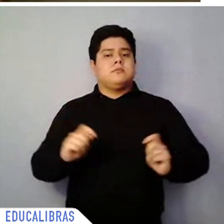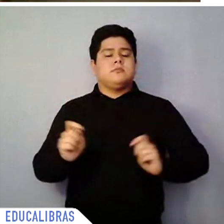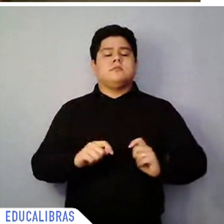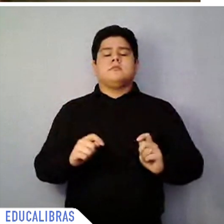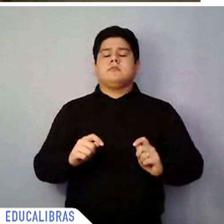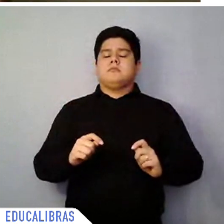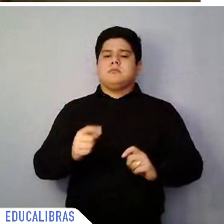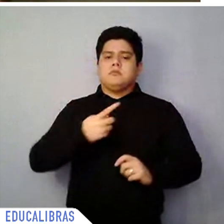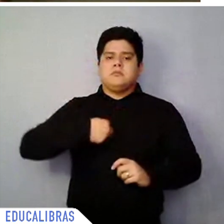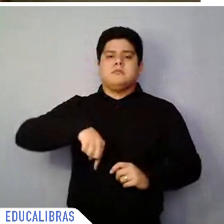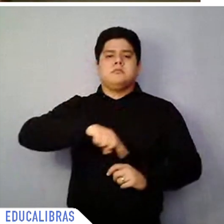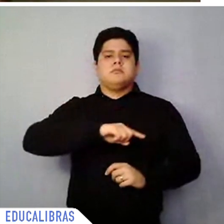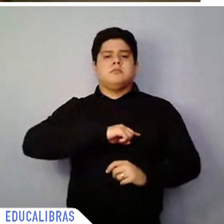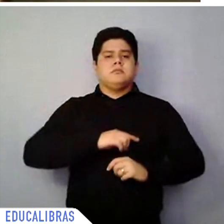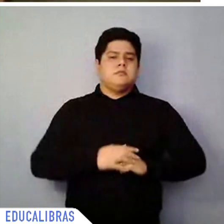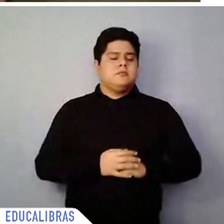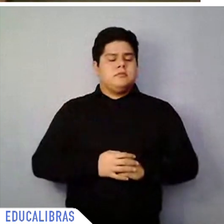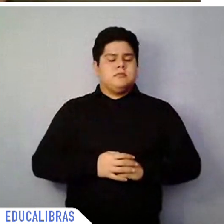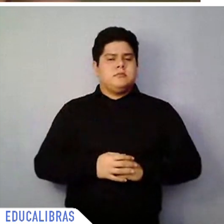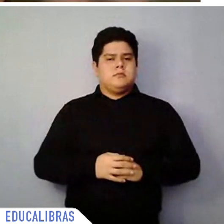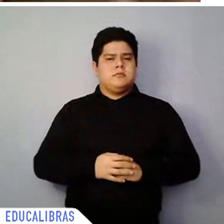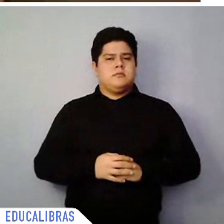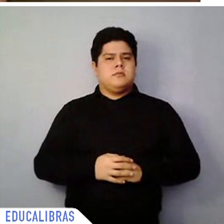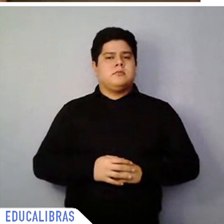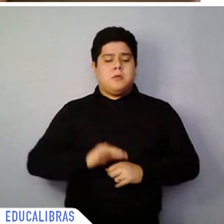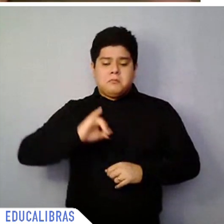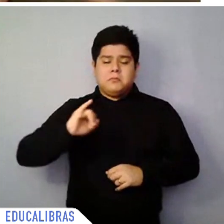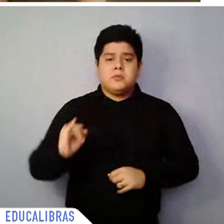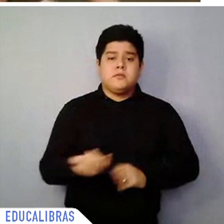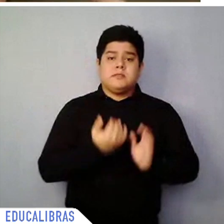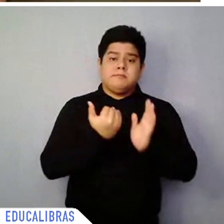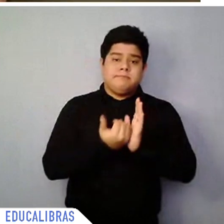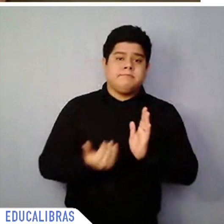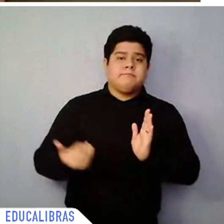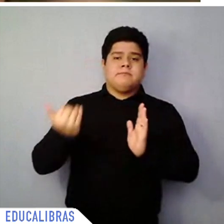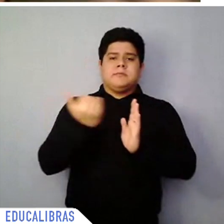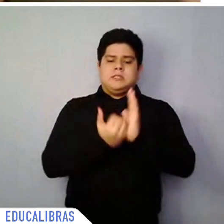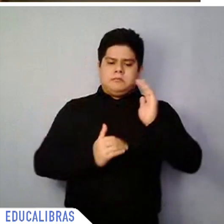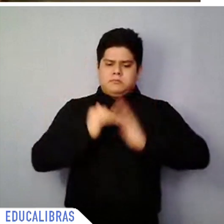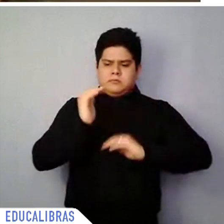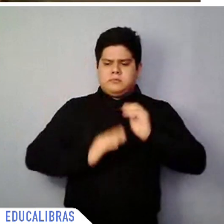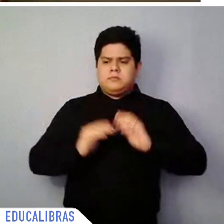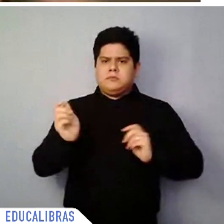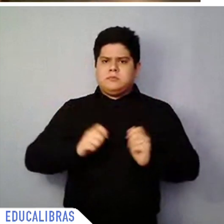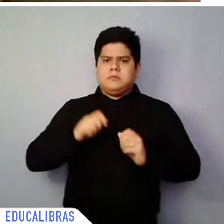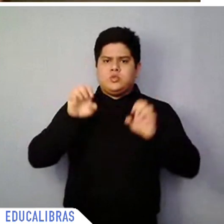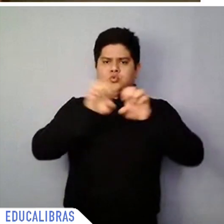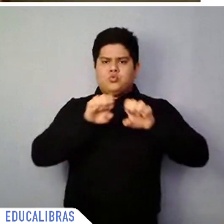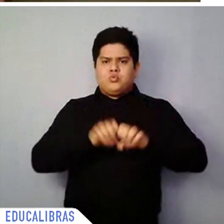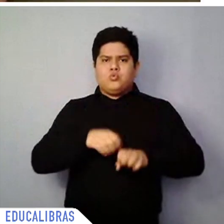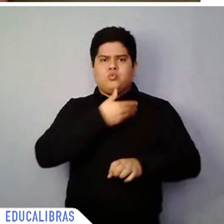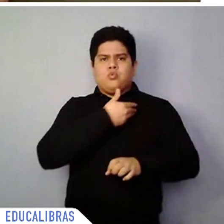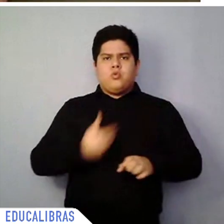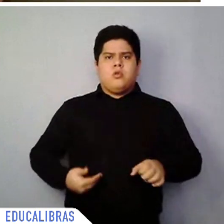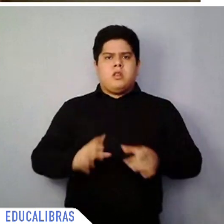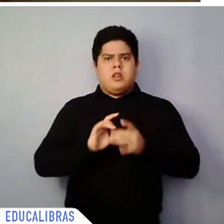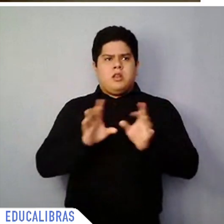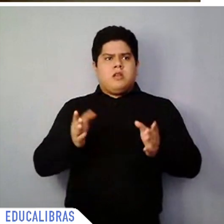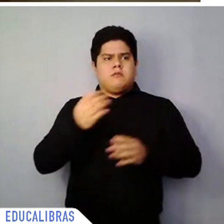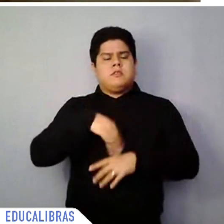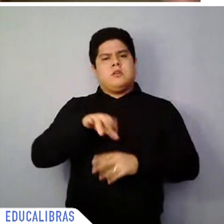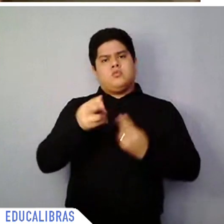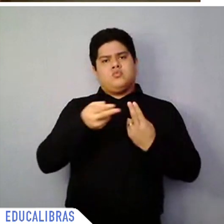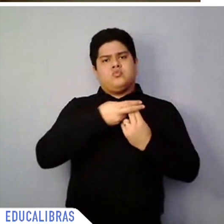of coordination that allows us to take most advantage